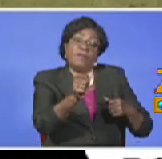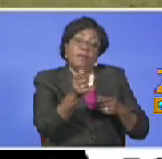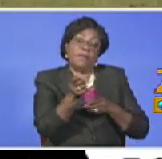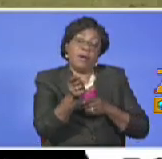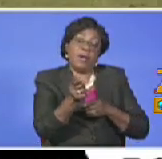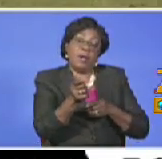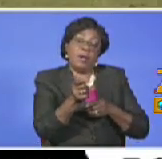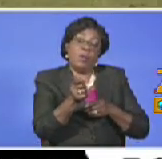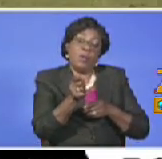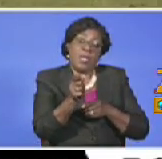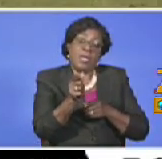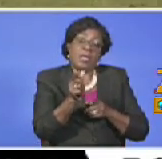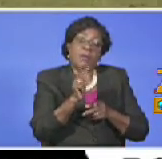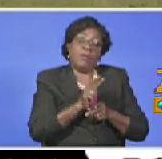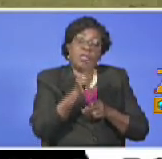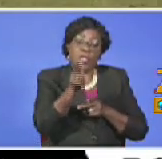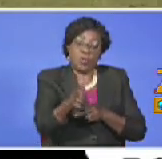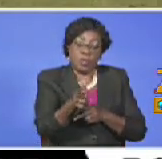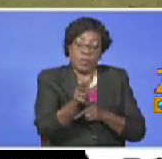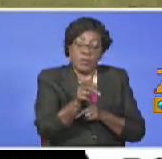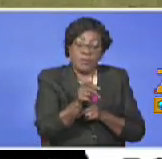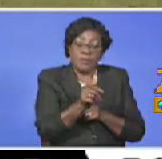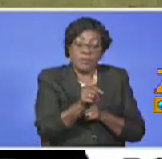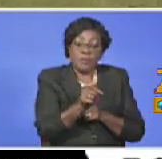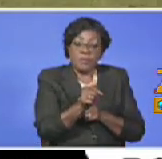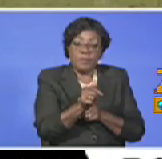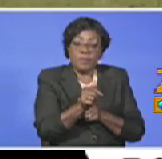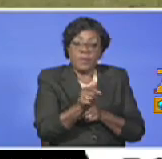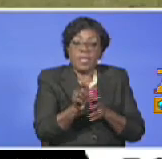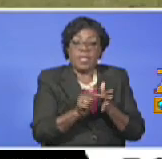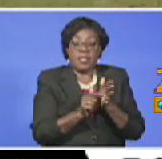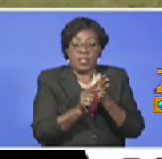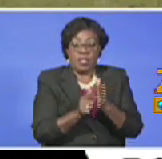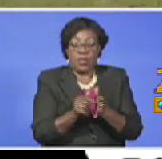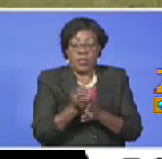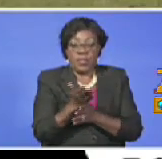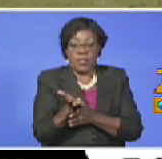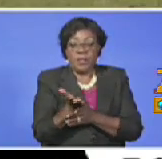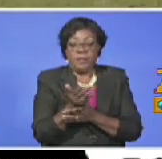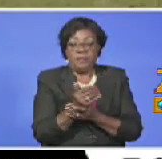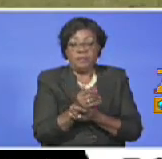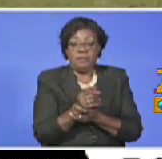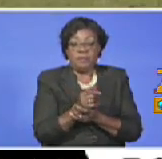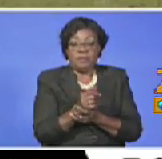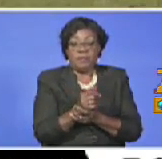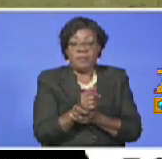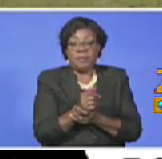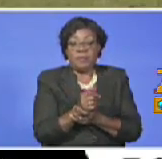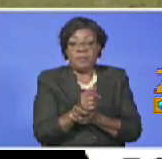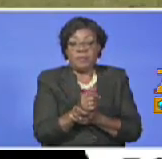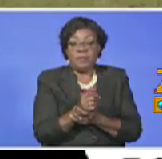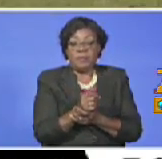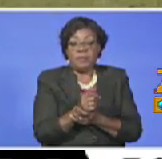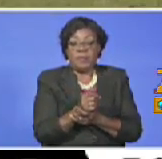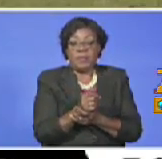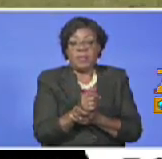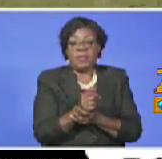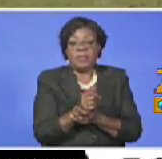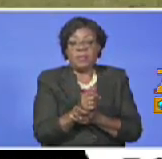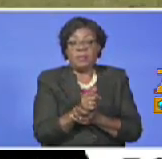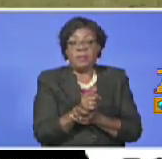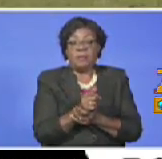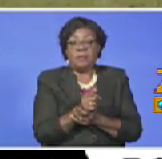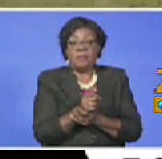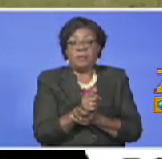shoulder, we lean into it for the recovery of the kinetic energy and we shoot from the shoulder, looking over the rear rump, picking up the front